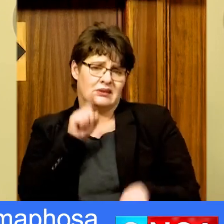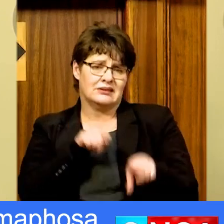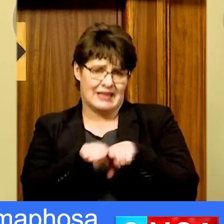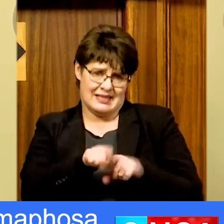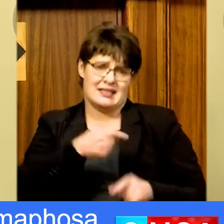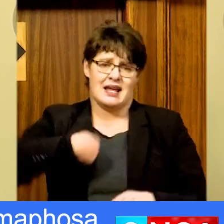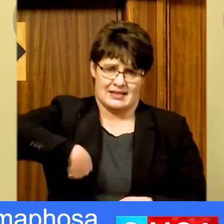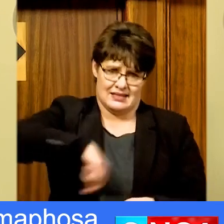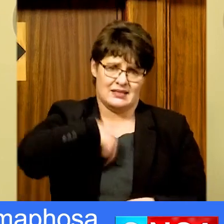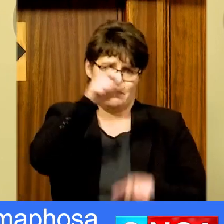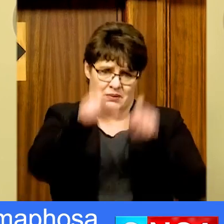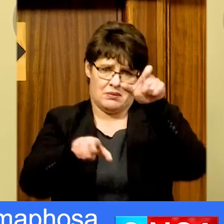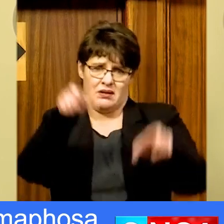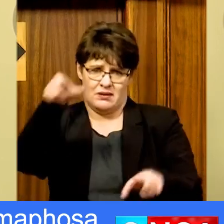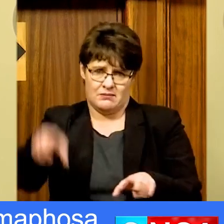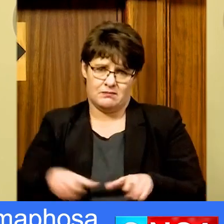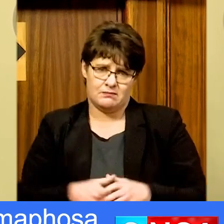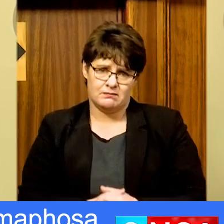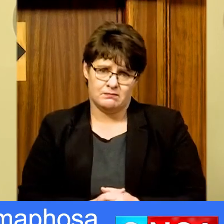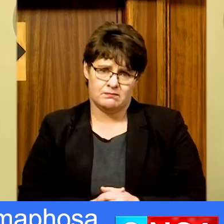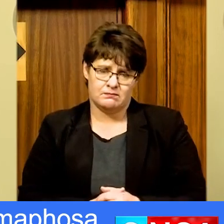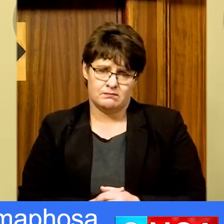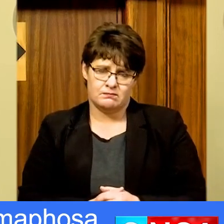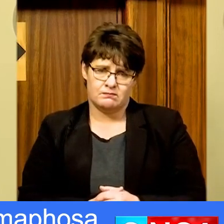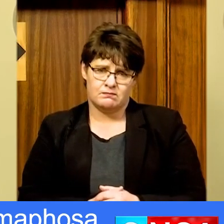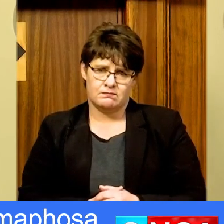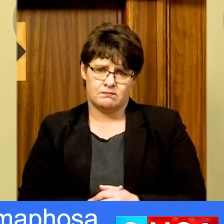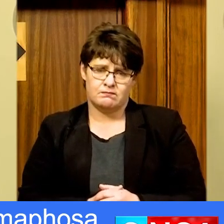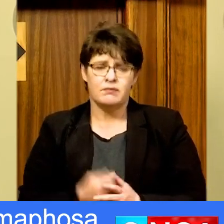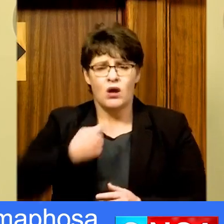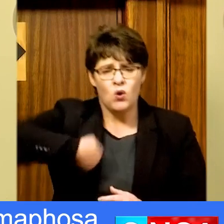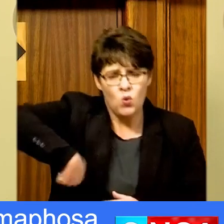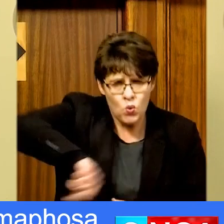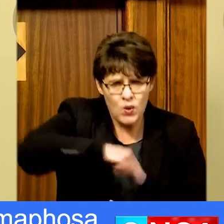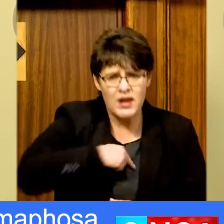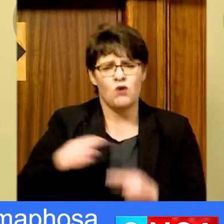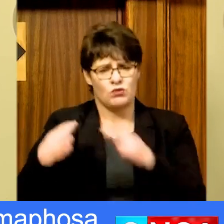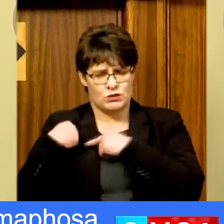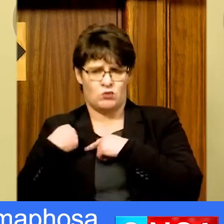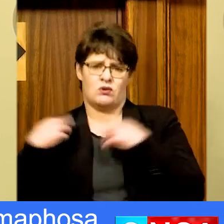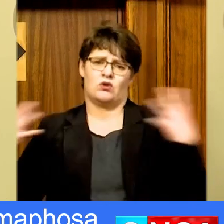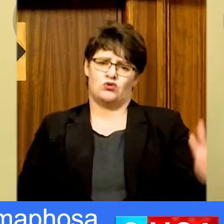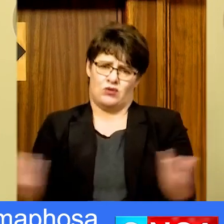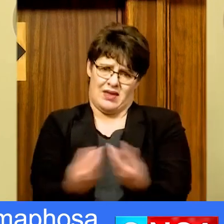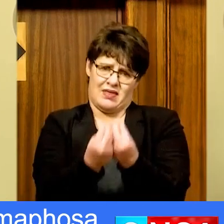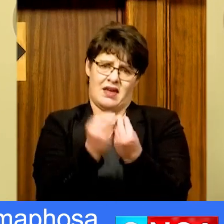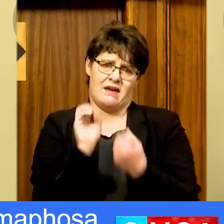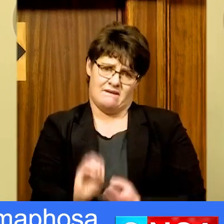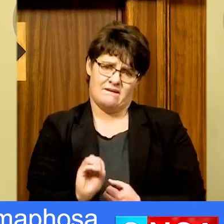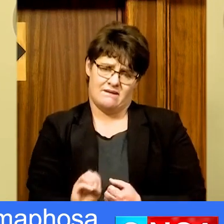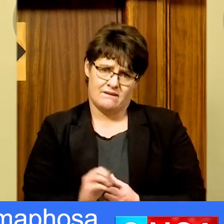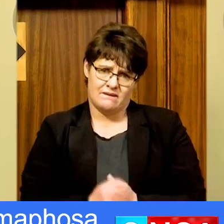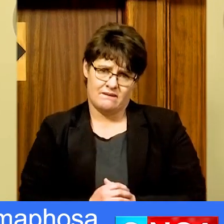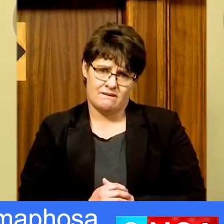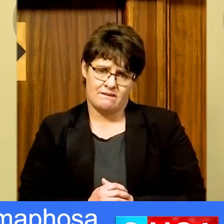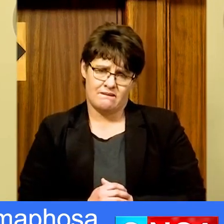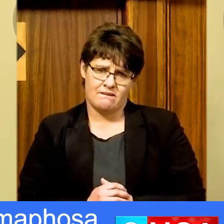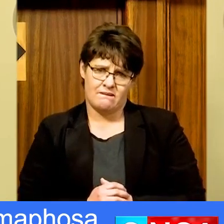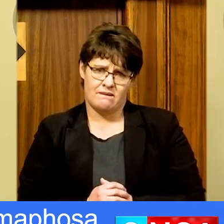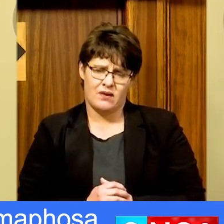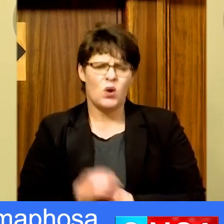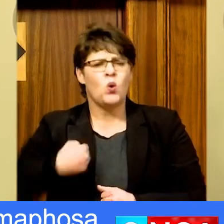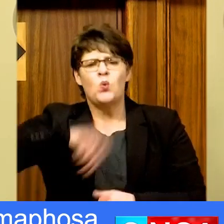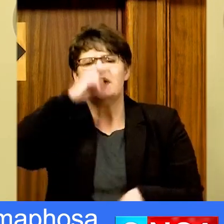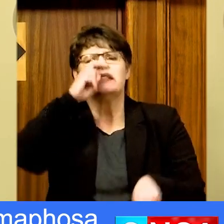nationhood. Let us remember that we share a collective responsibility to work